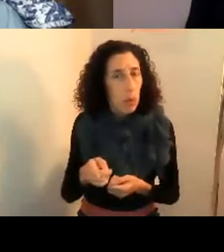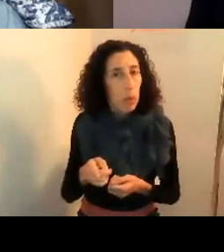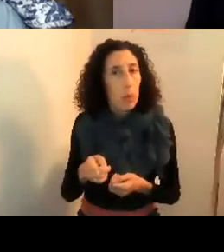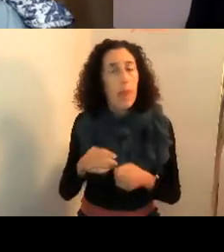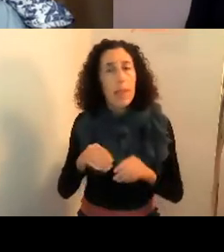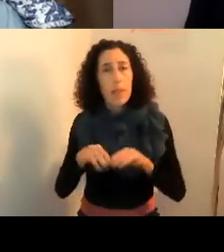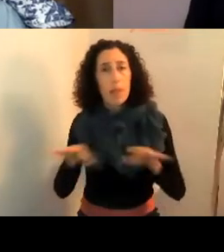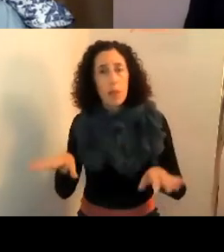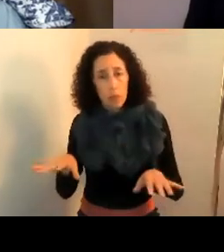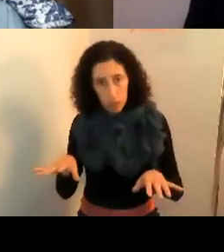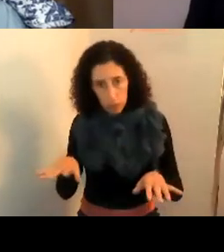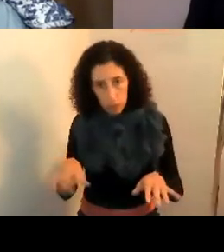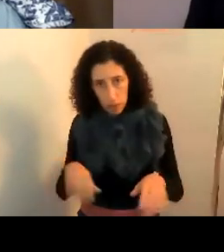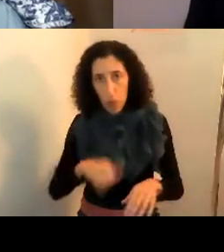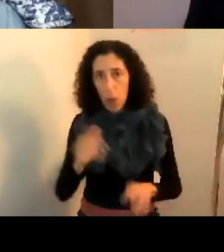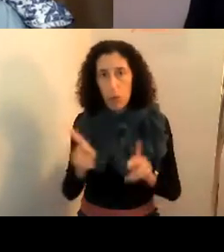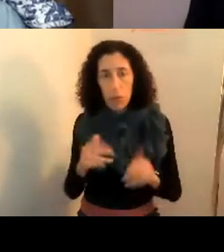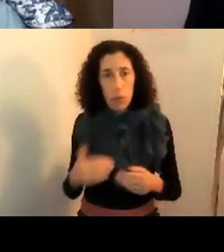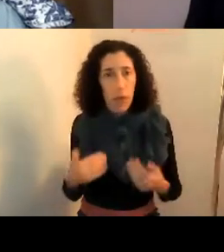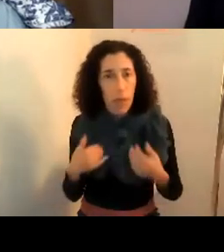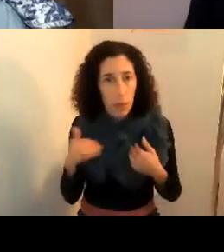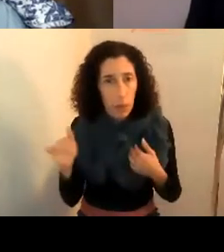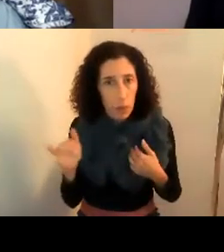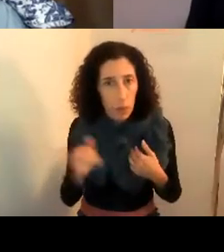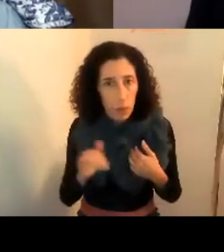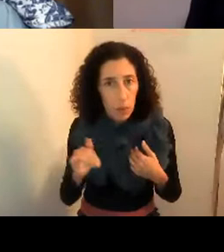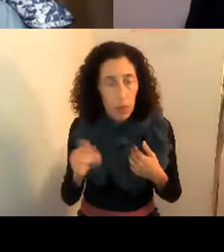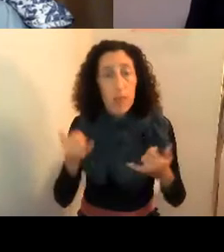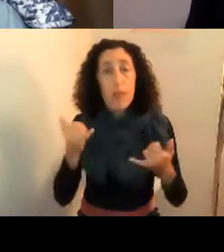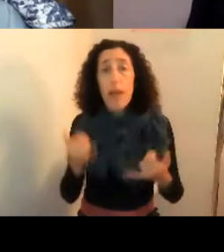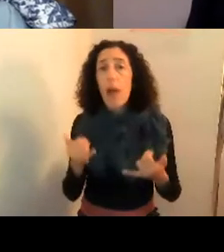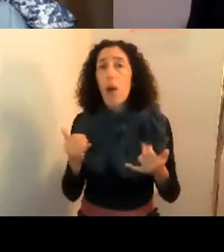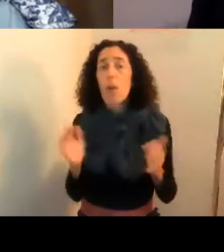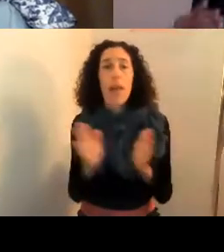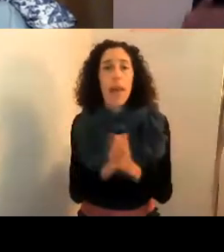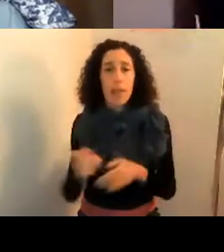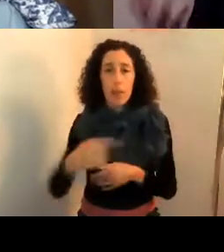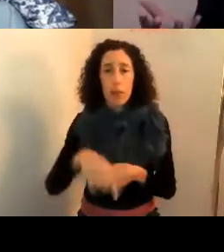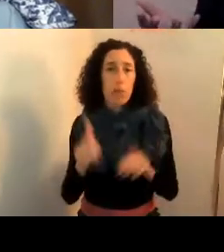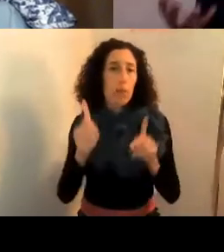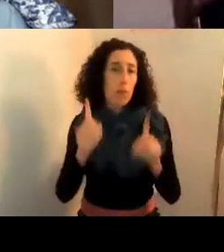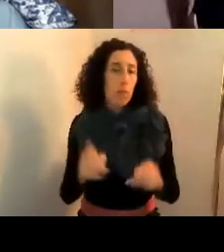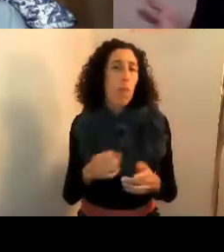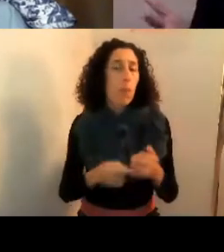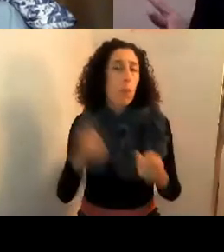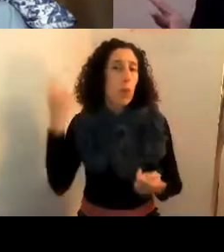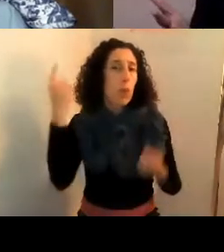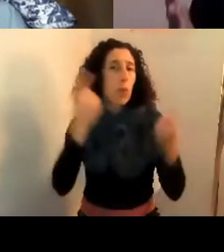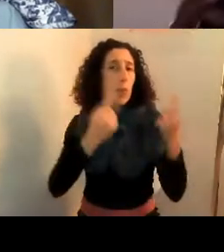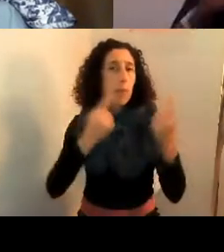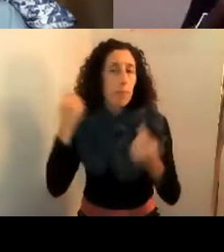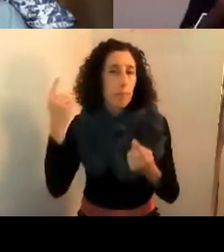all about what are some practices or ways that we can, or that you do,